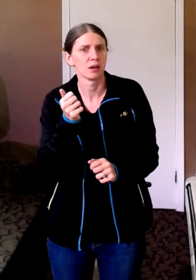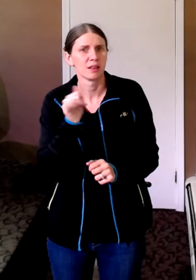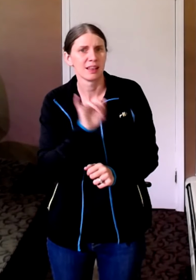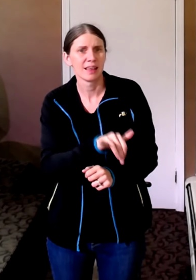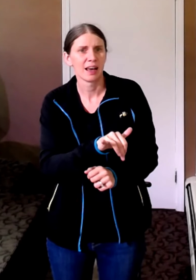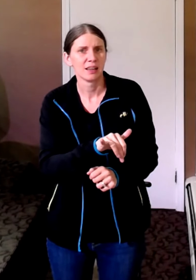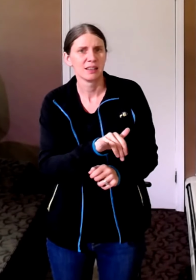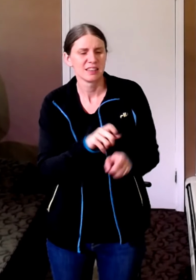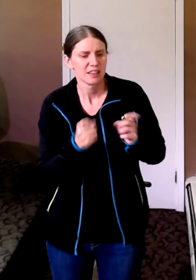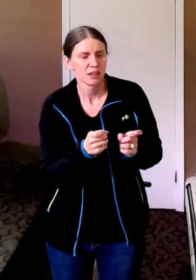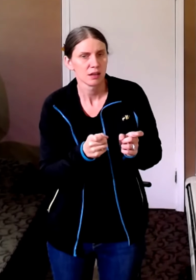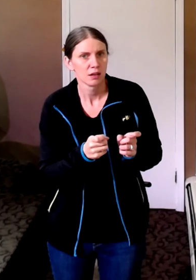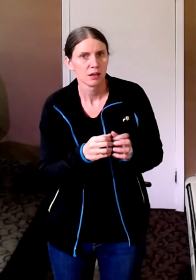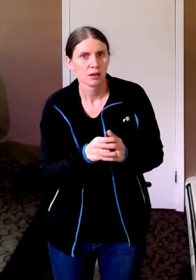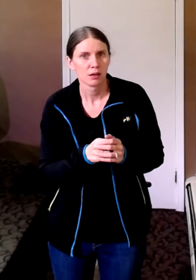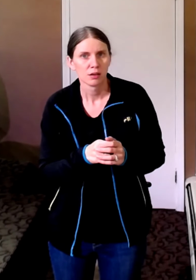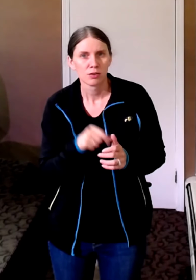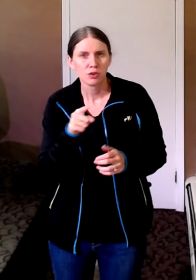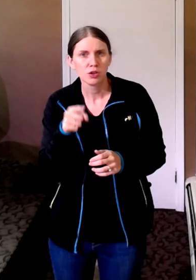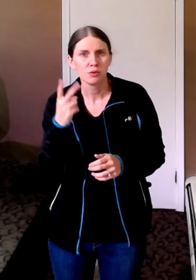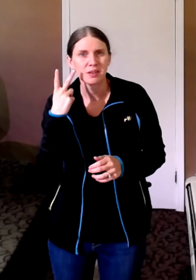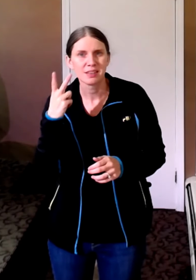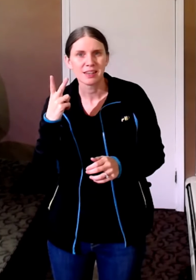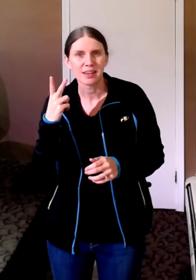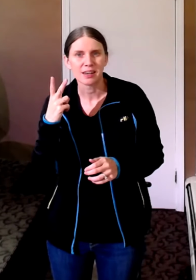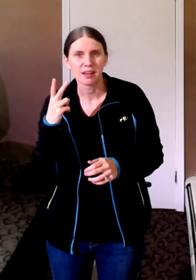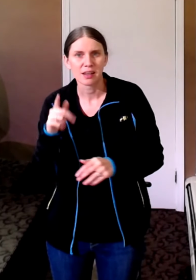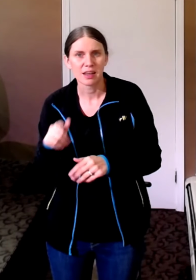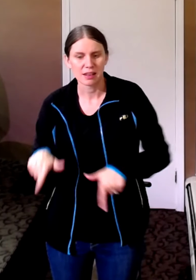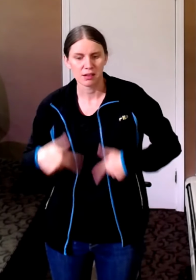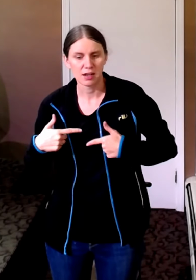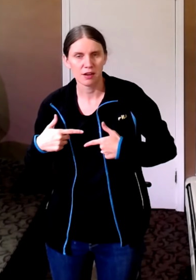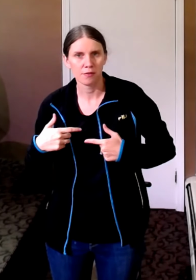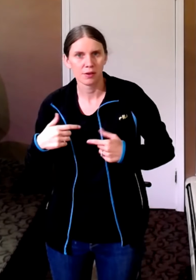you absolutely look and appear differently.